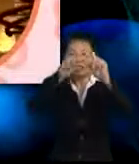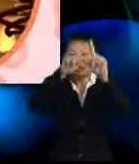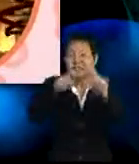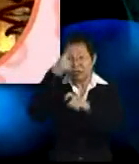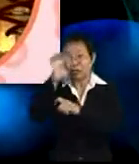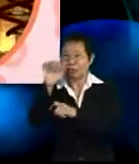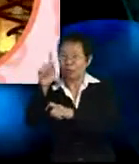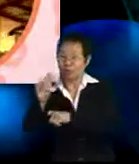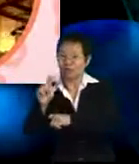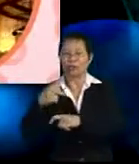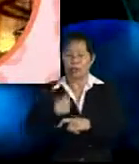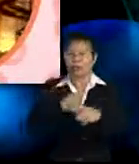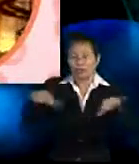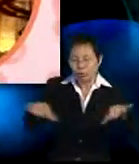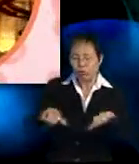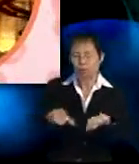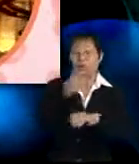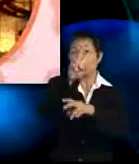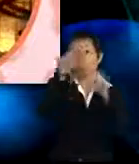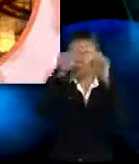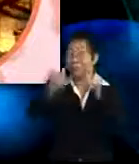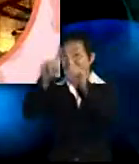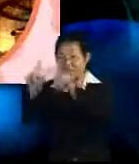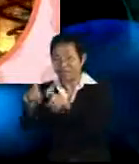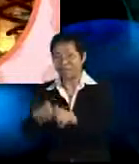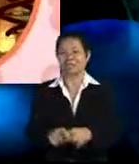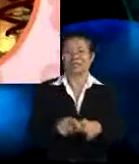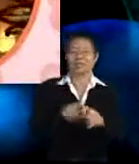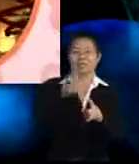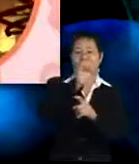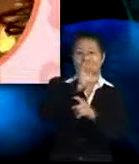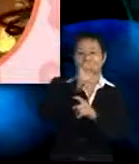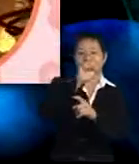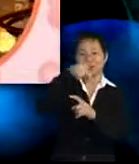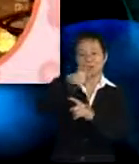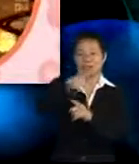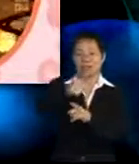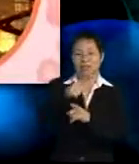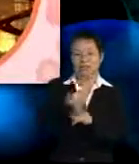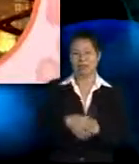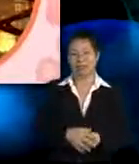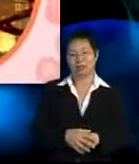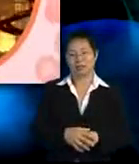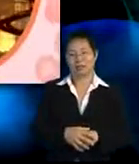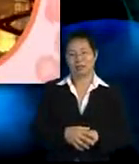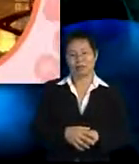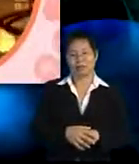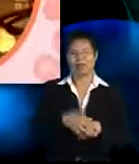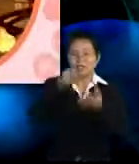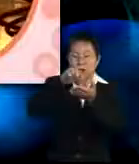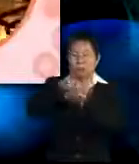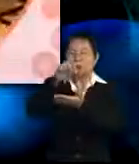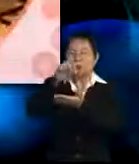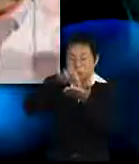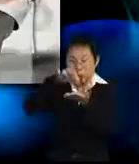fats. We are going to do two tests. Spot test and emulsion test. Spot